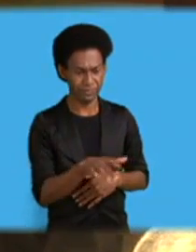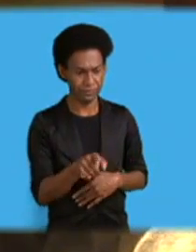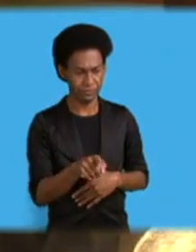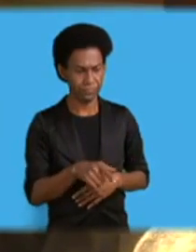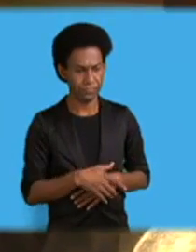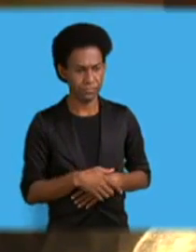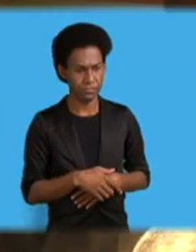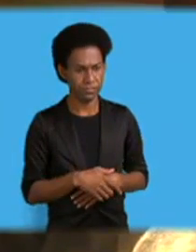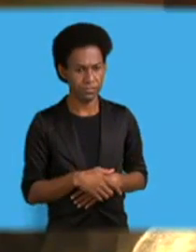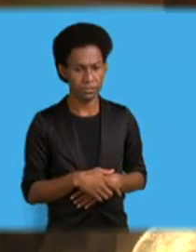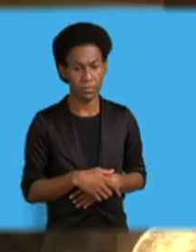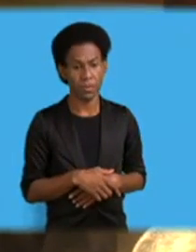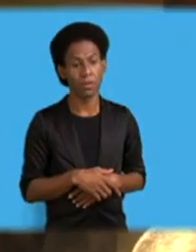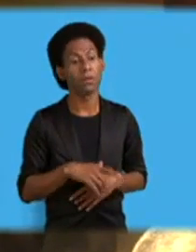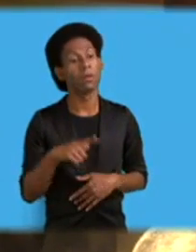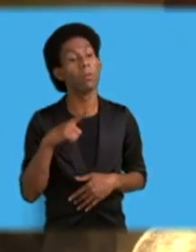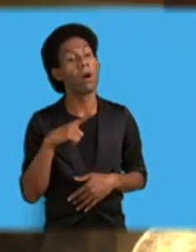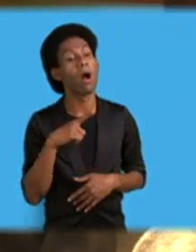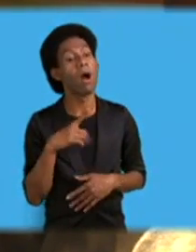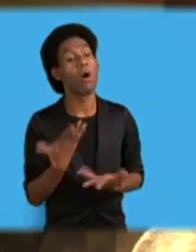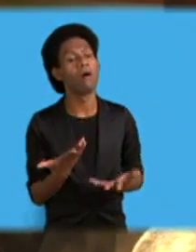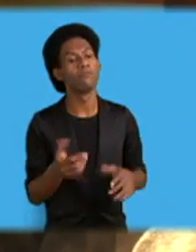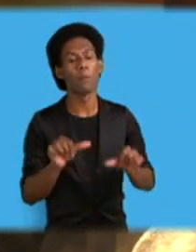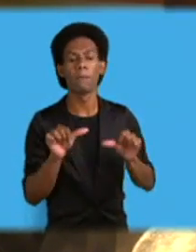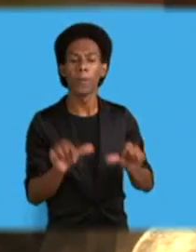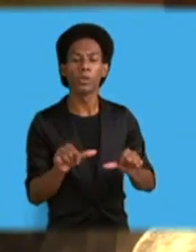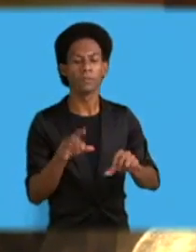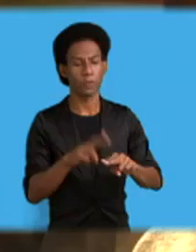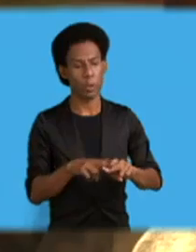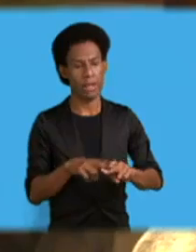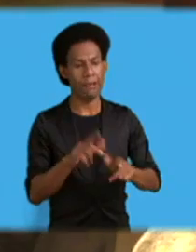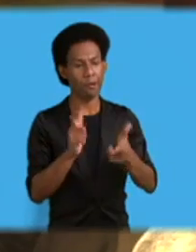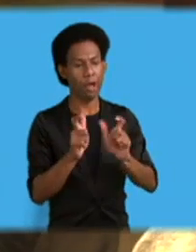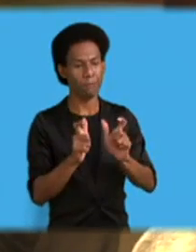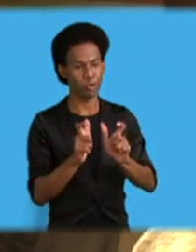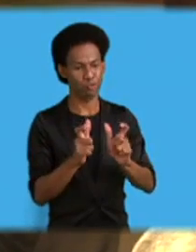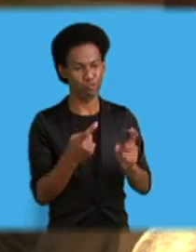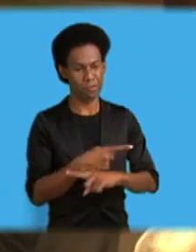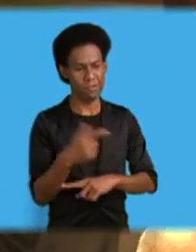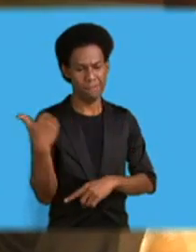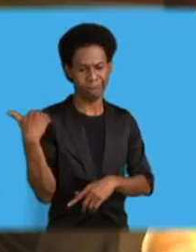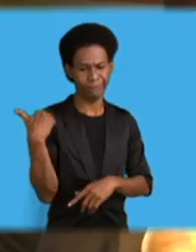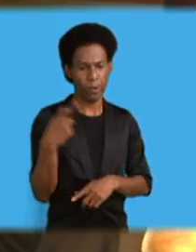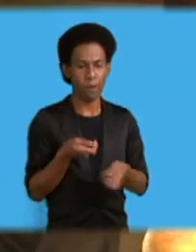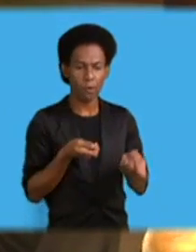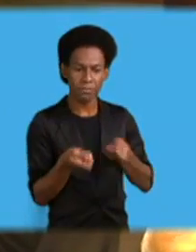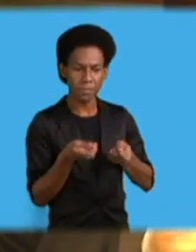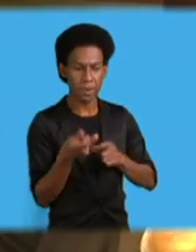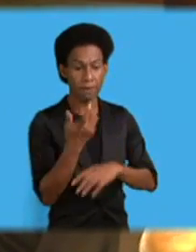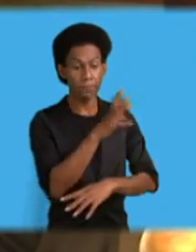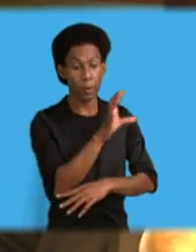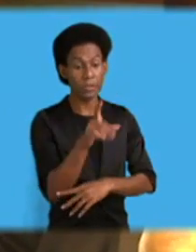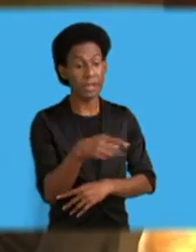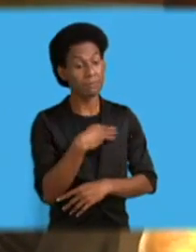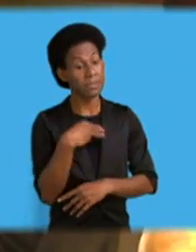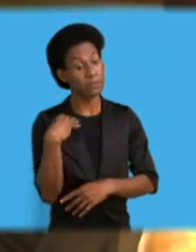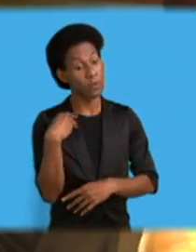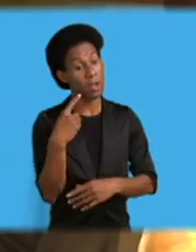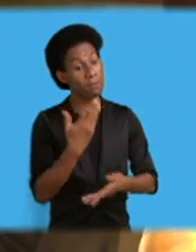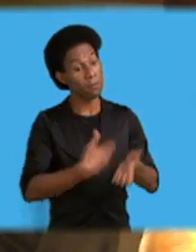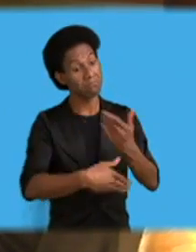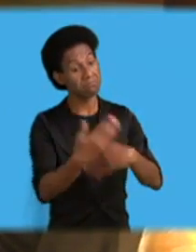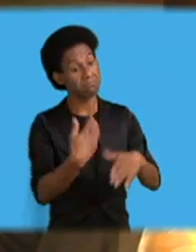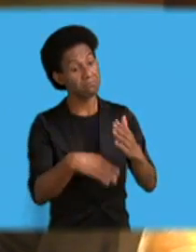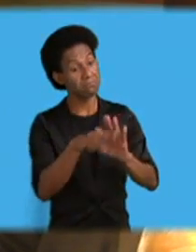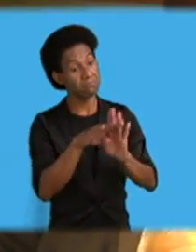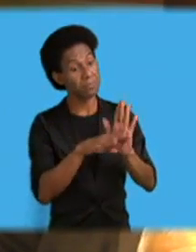climate change as well as sustainable forest management. Can the Minister advise this House whether that recommendation